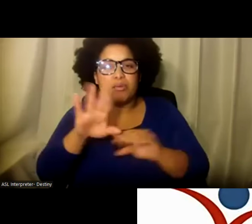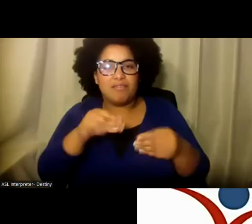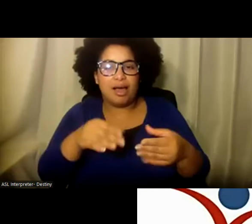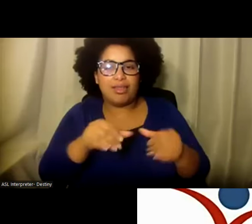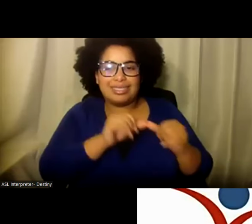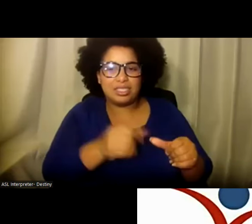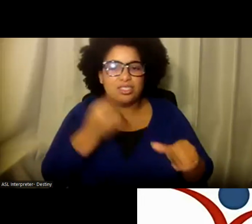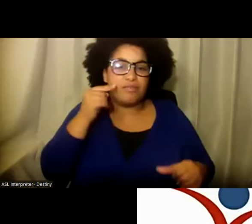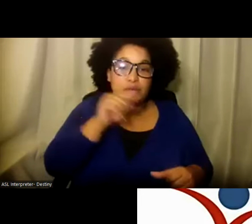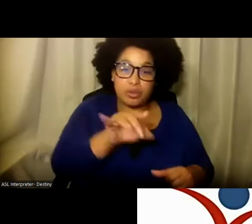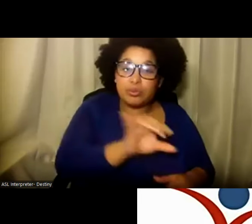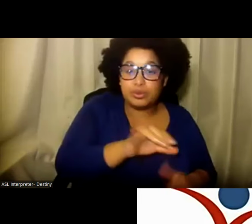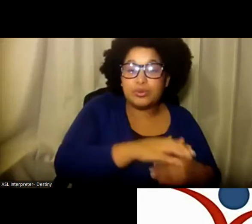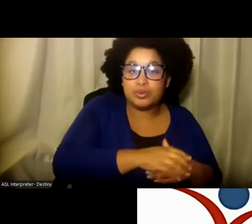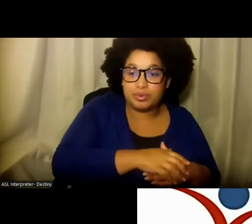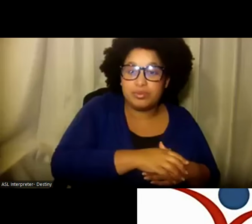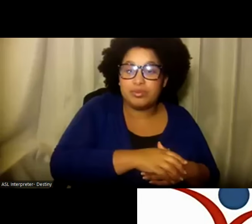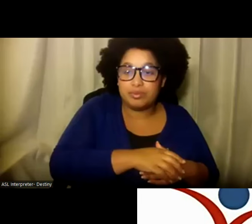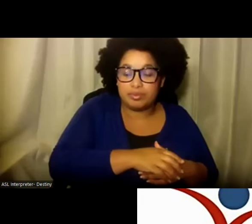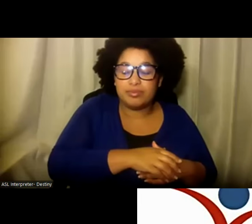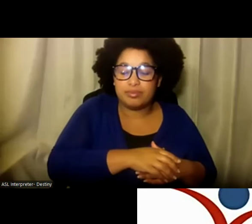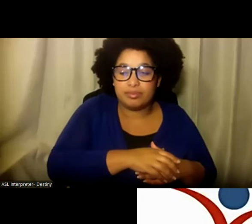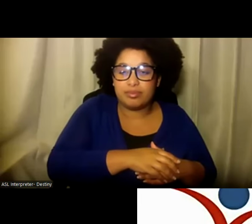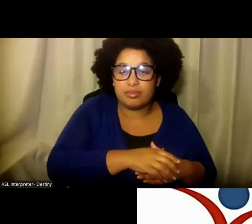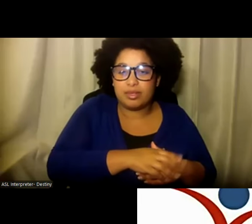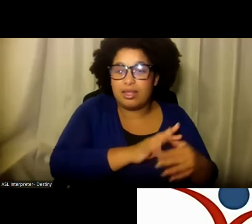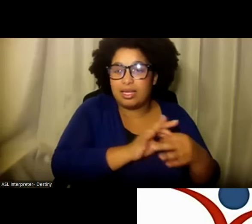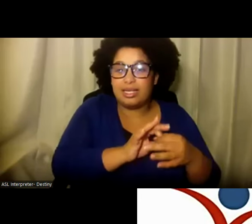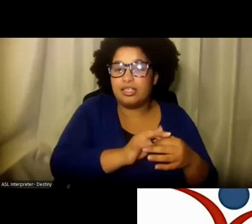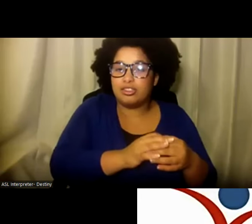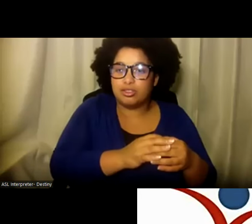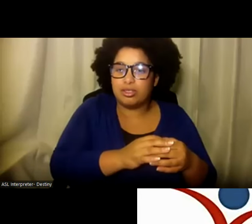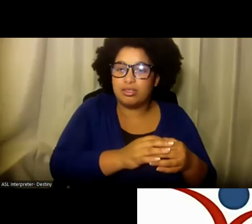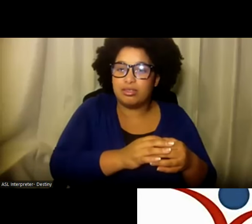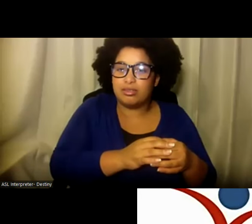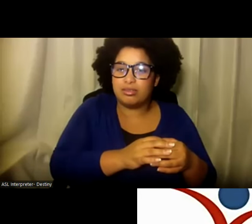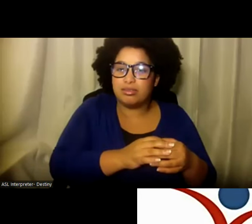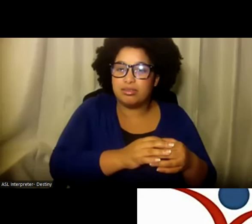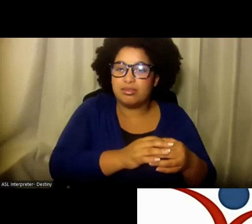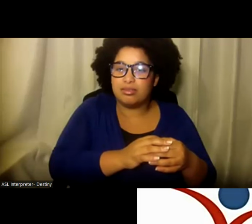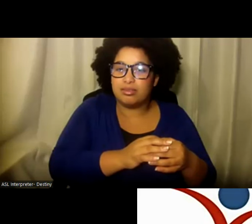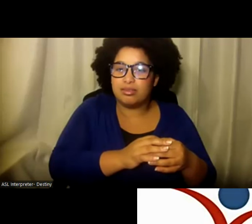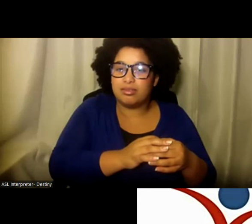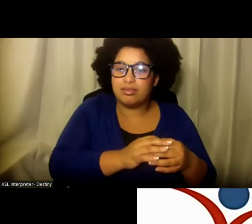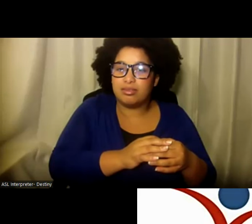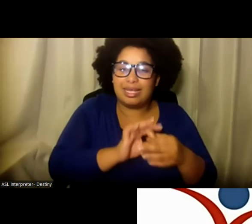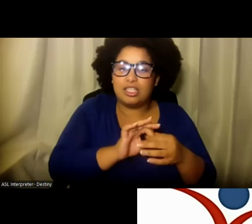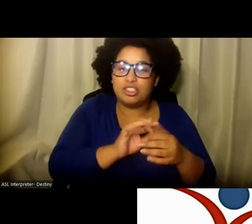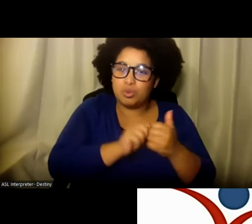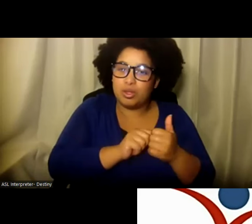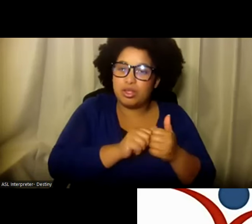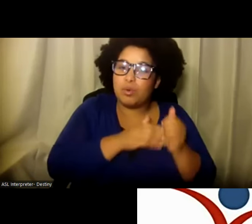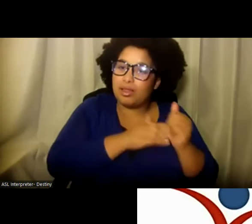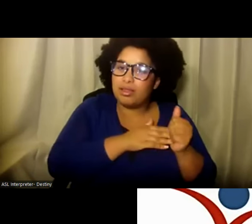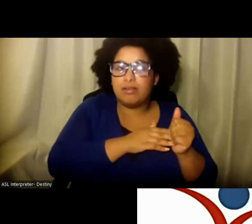for you as well, and the connection once again, kind of the yes. thing we're seeing going here, the connection you have with your